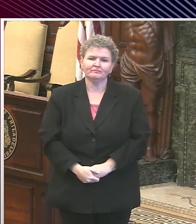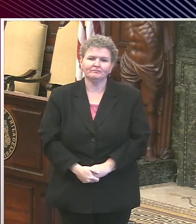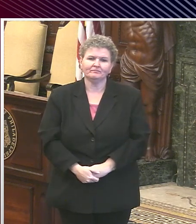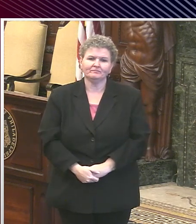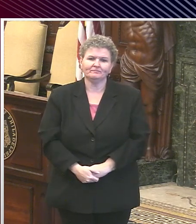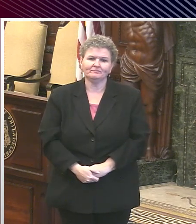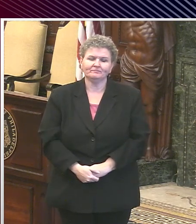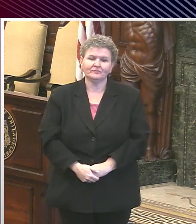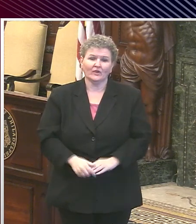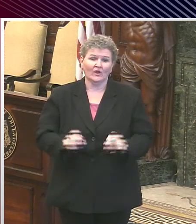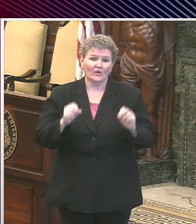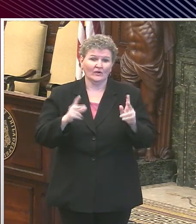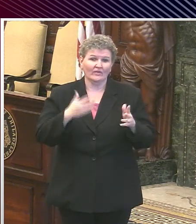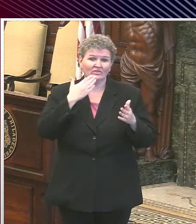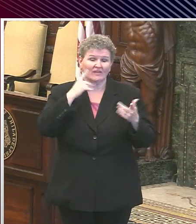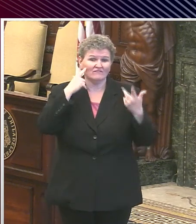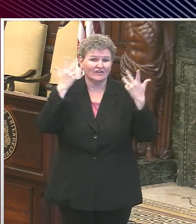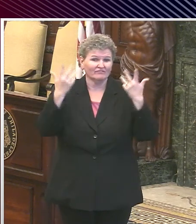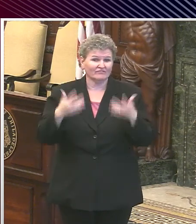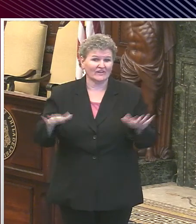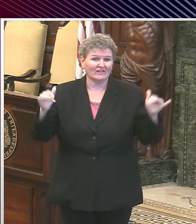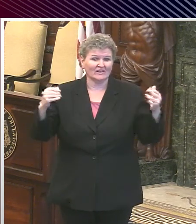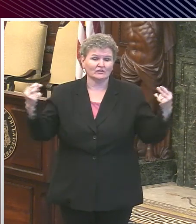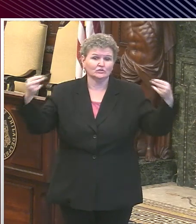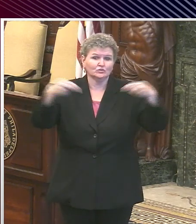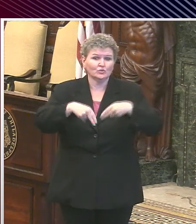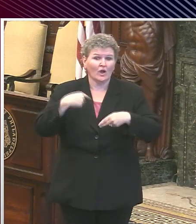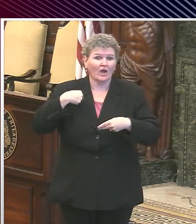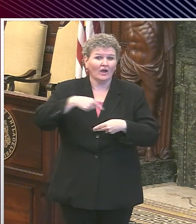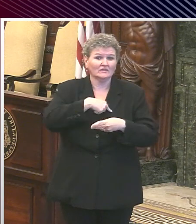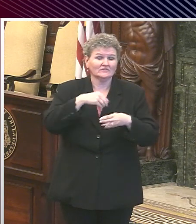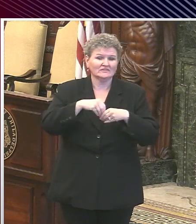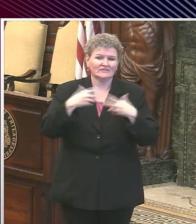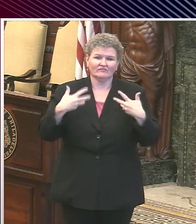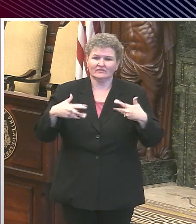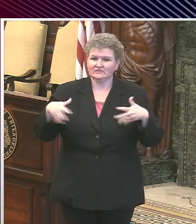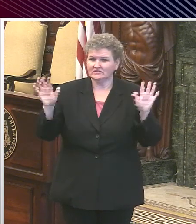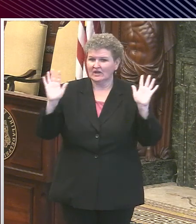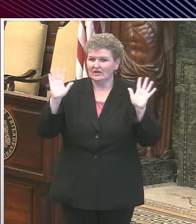Okay. Thank you all for joining us. Seeing no further questions, that will